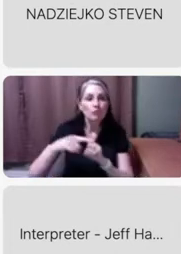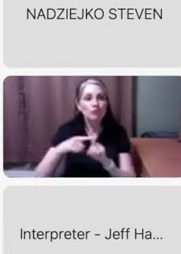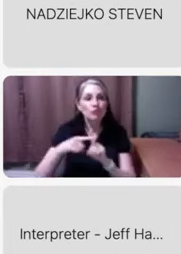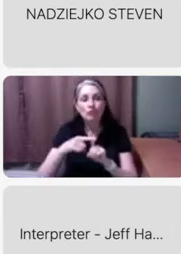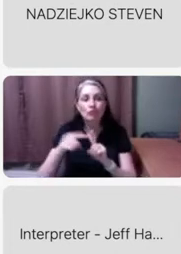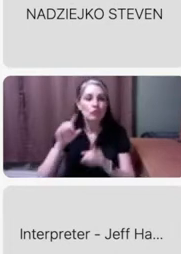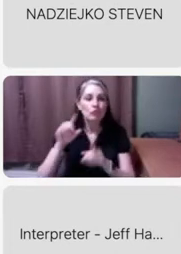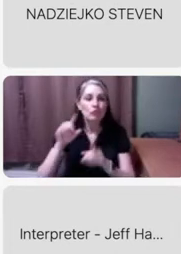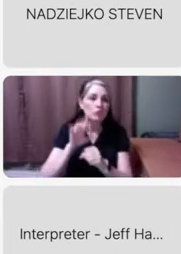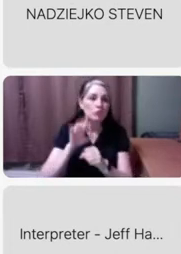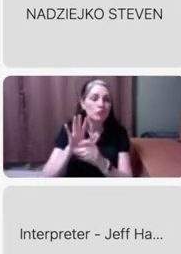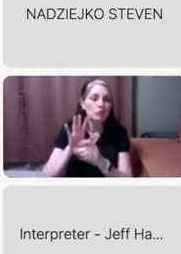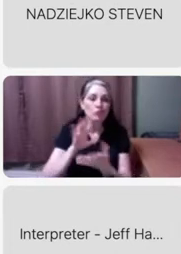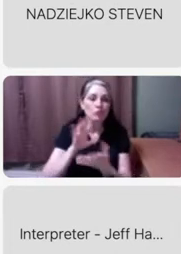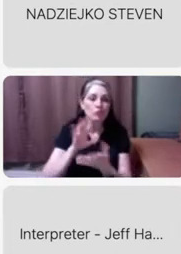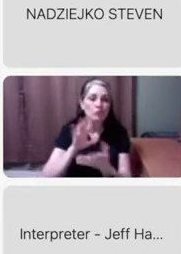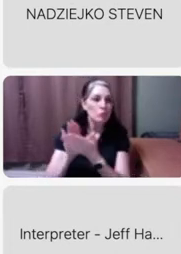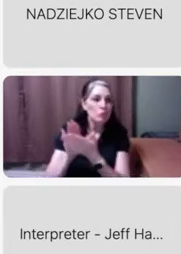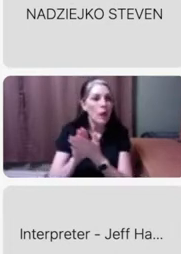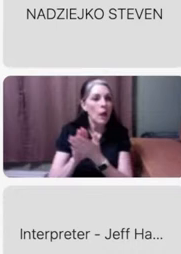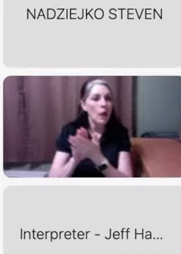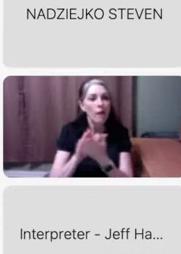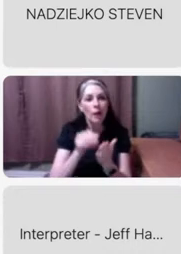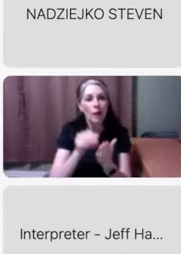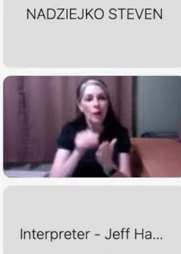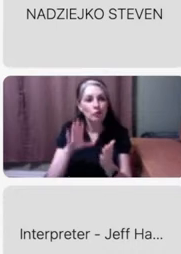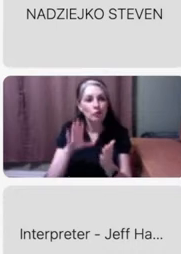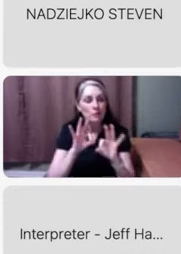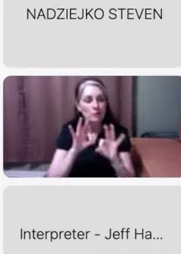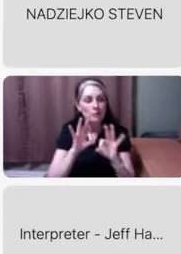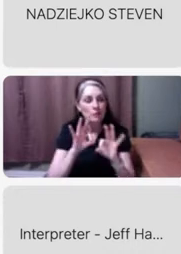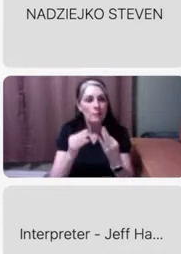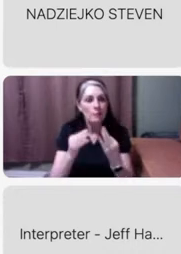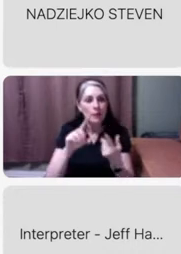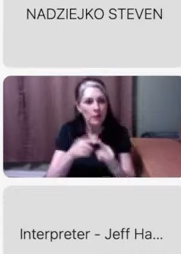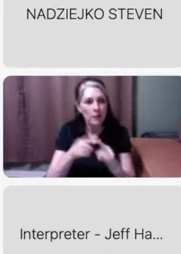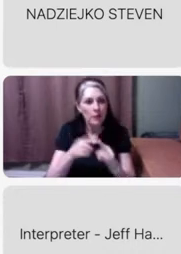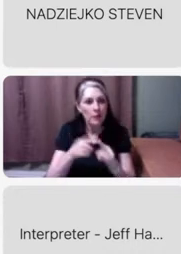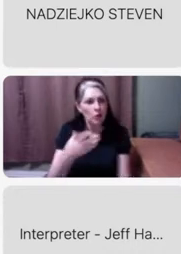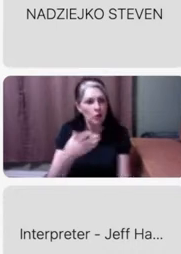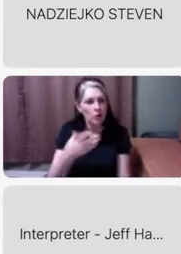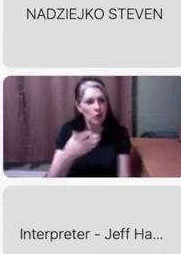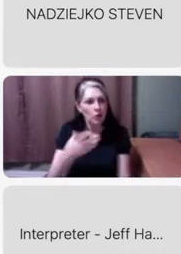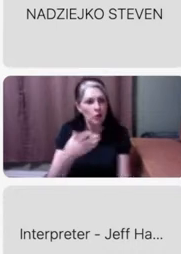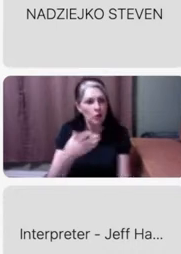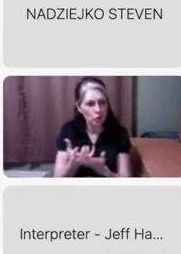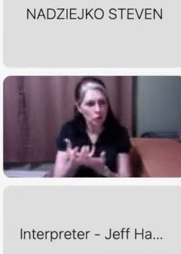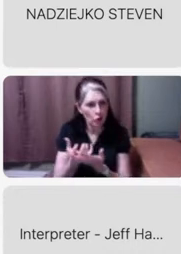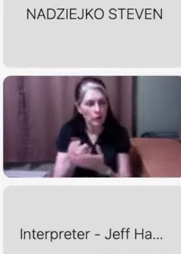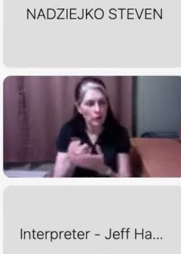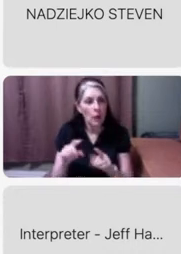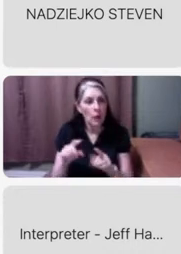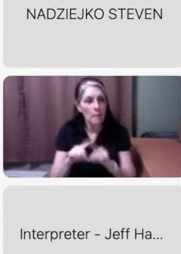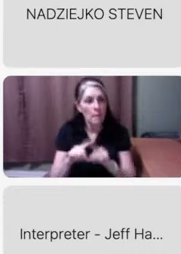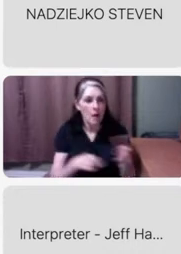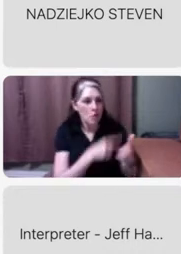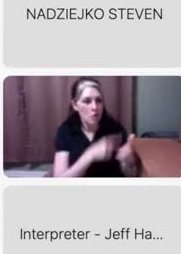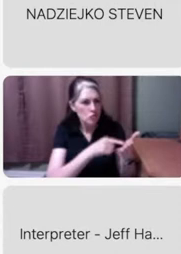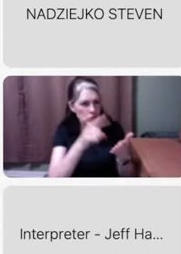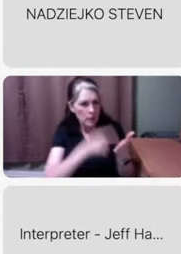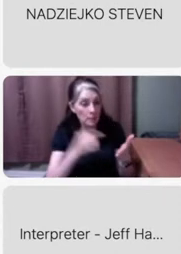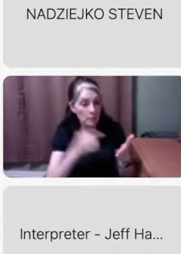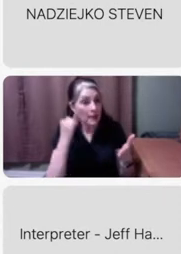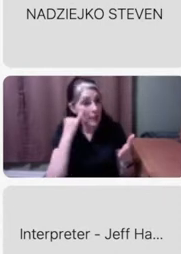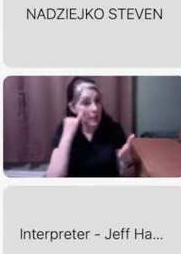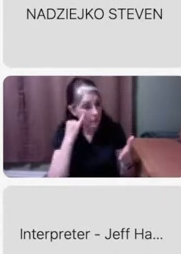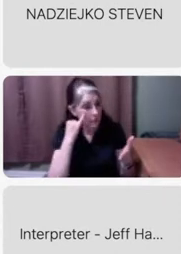students our family and our friends and and we should they deserve it um criticism though if constructive is also